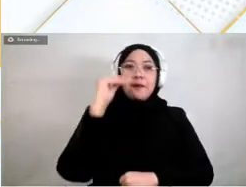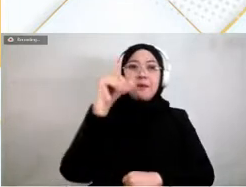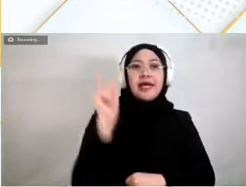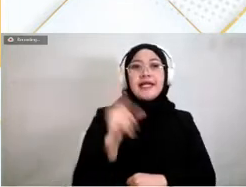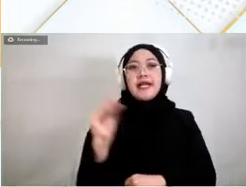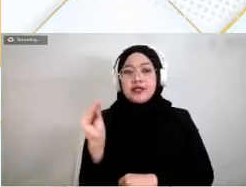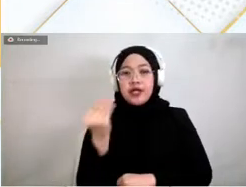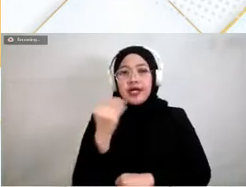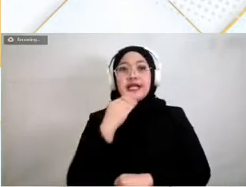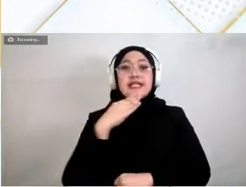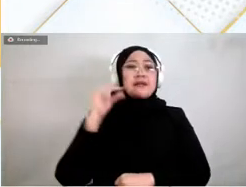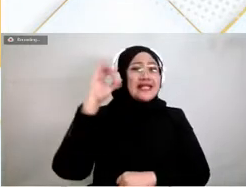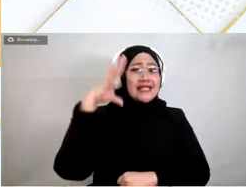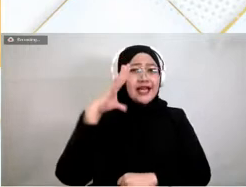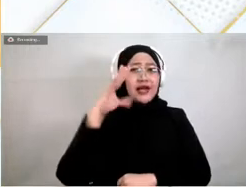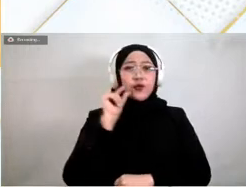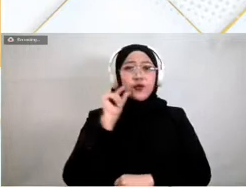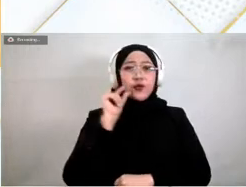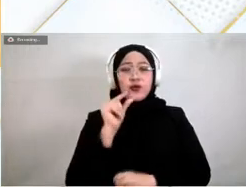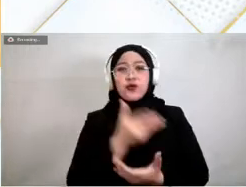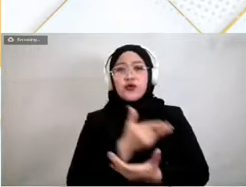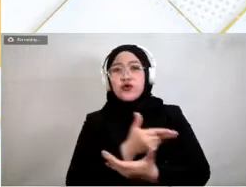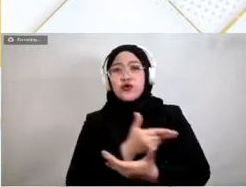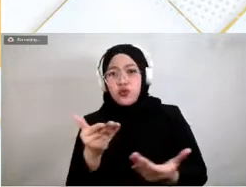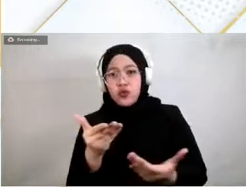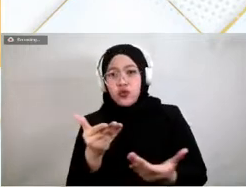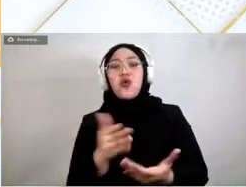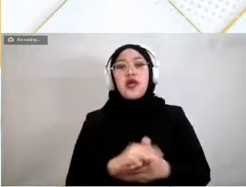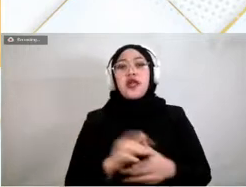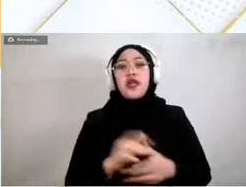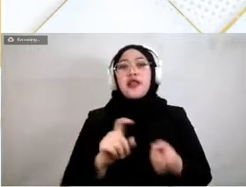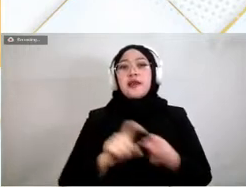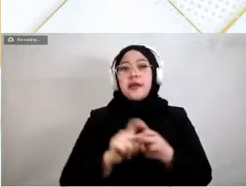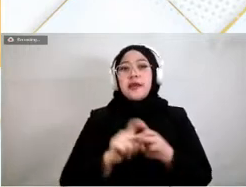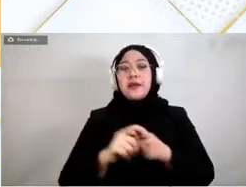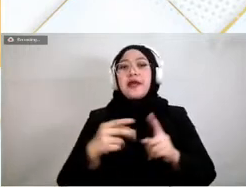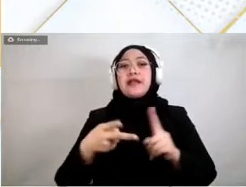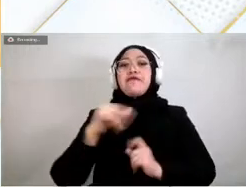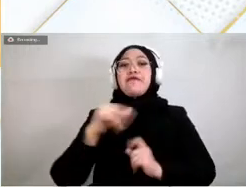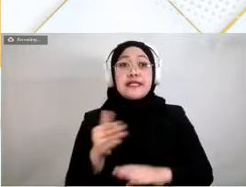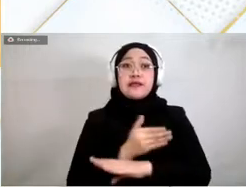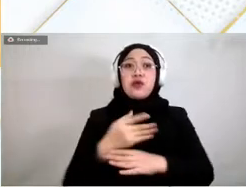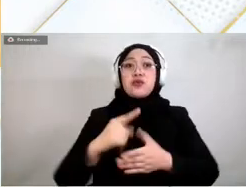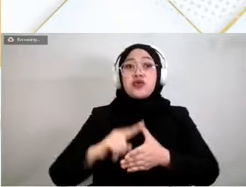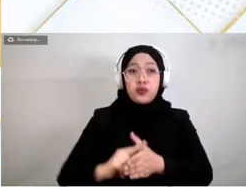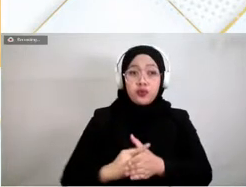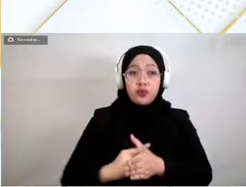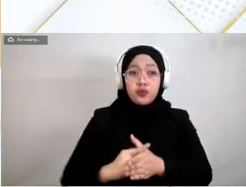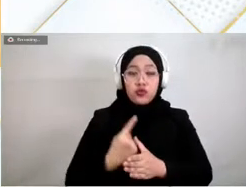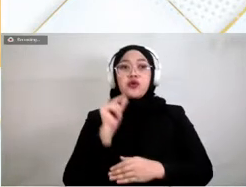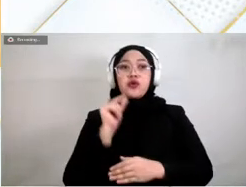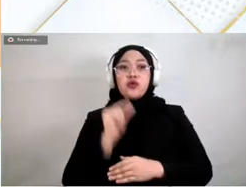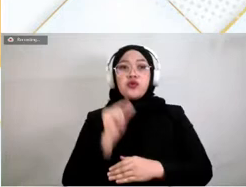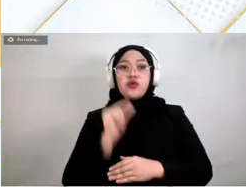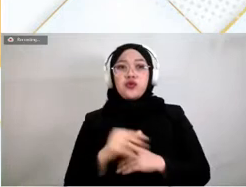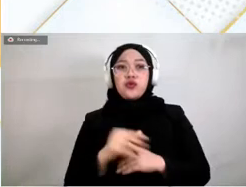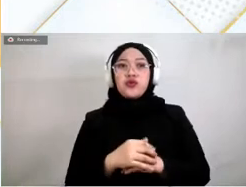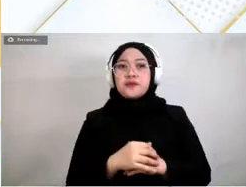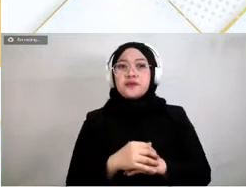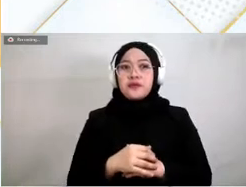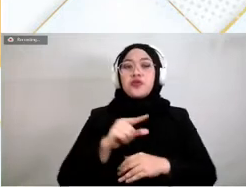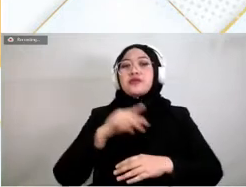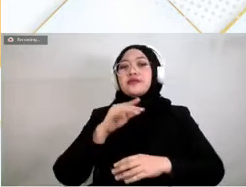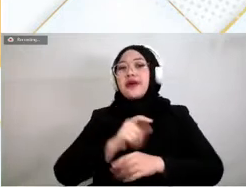good afternoon for the esteemed colleagues in Fiji. Before I proceed to the substantive part of my